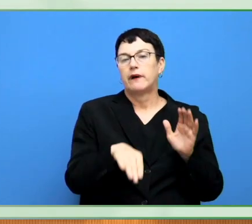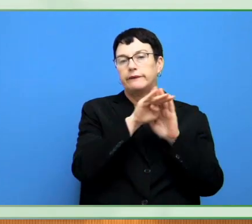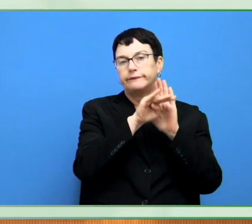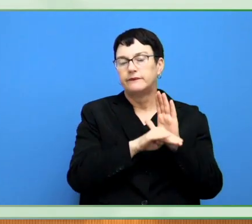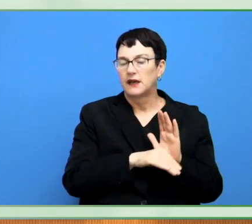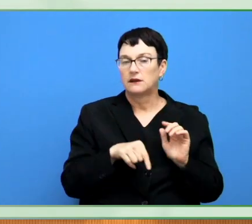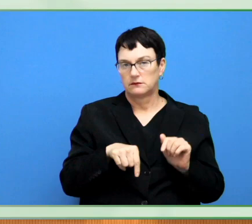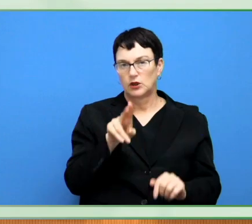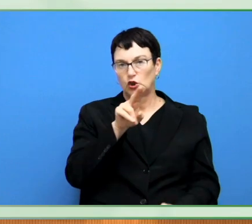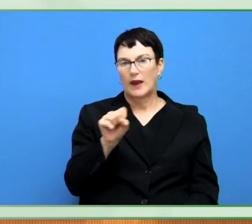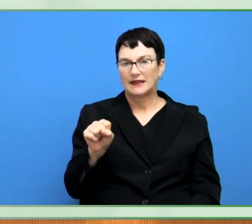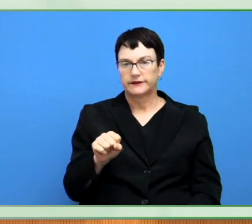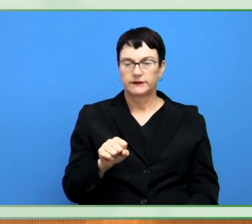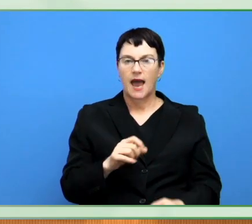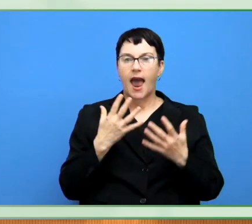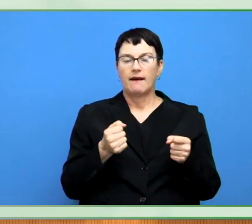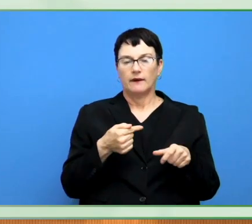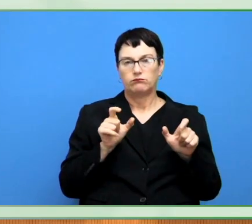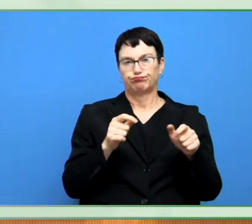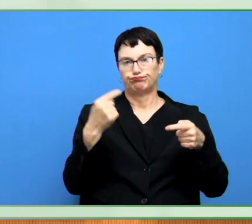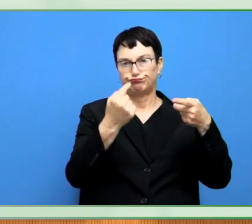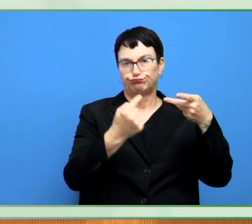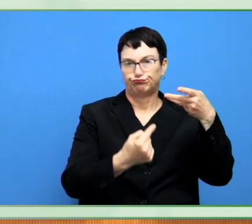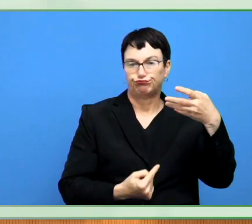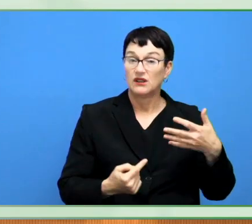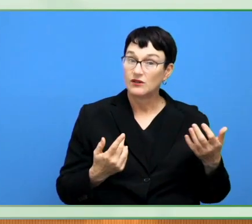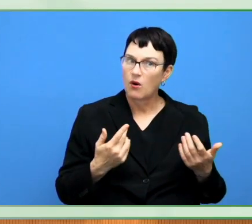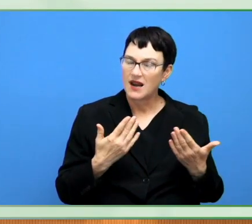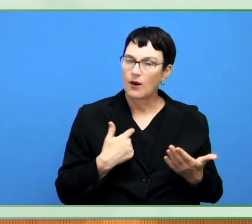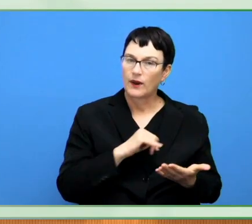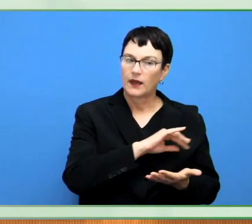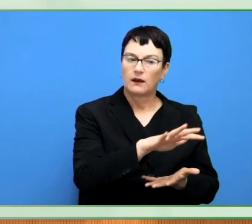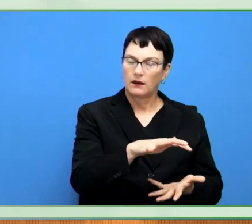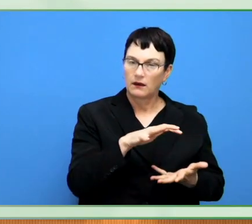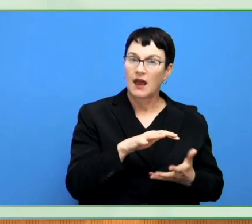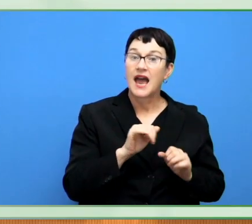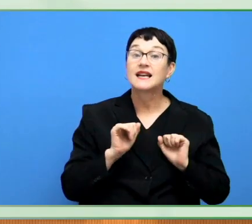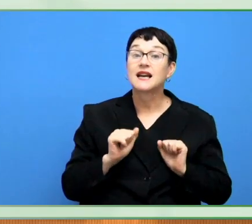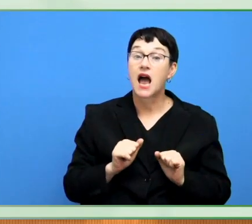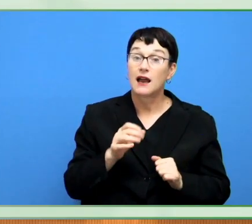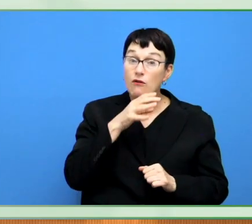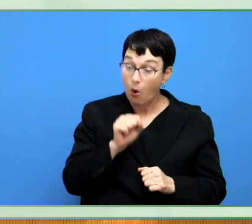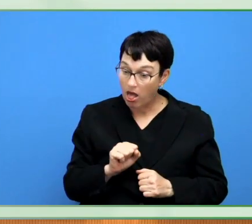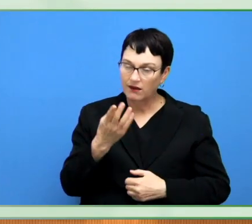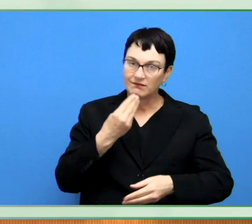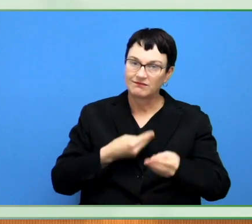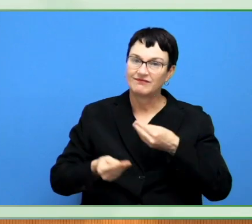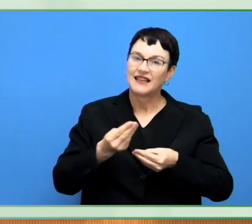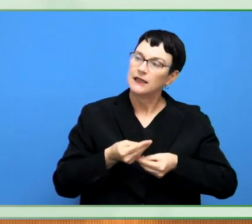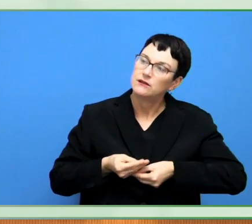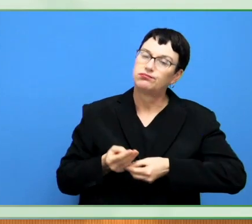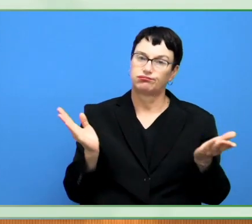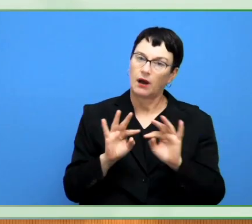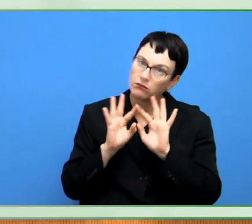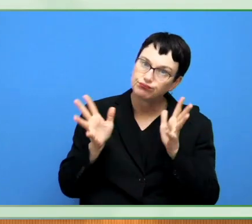for. So in short, pentamedical recycling, we bridge the gap between this valuable